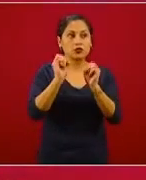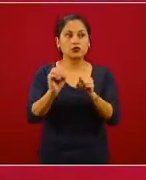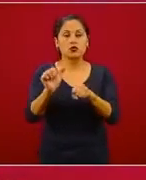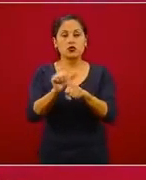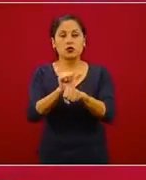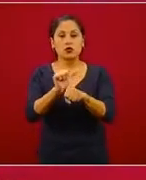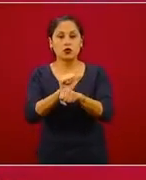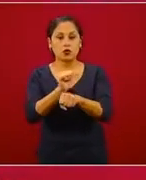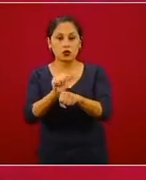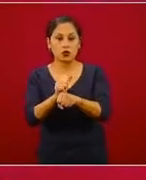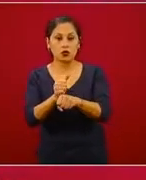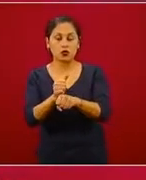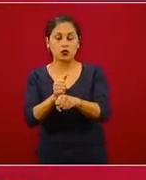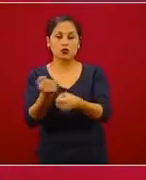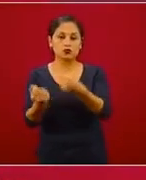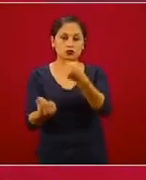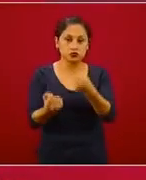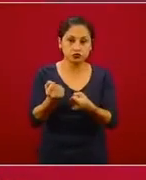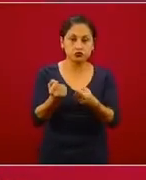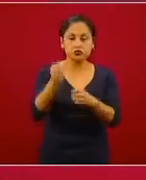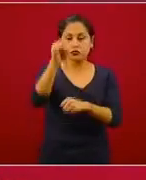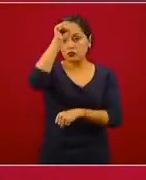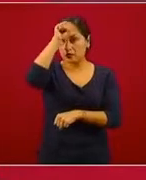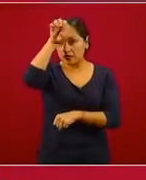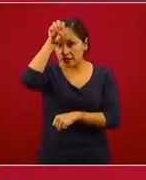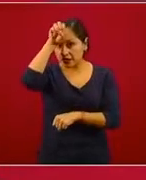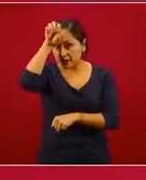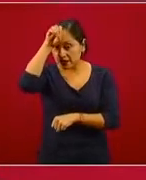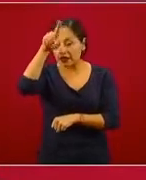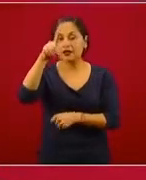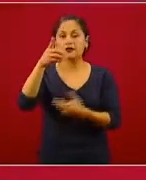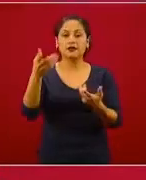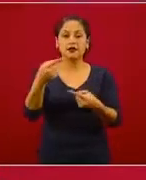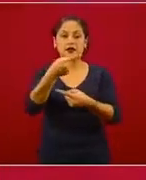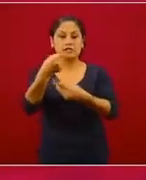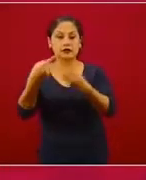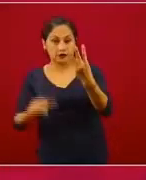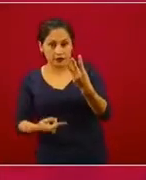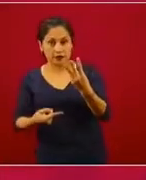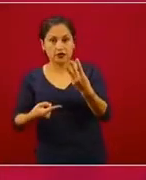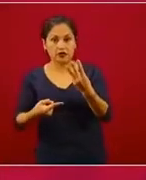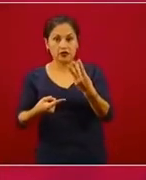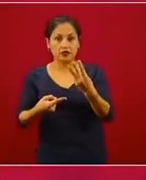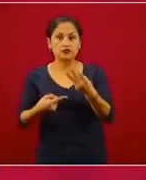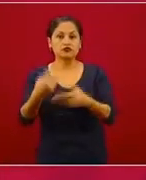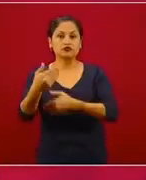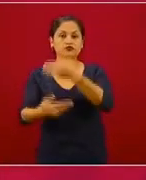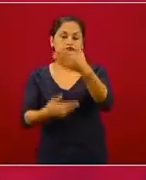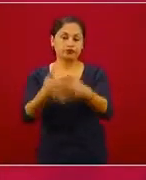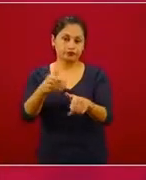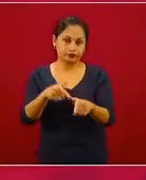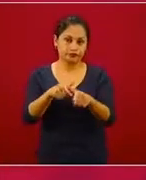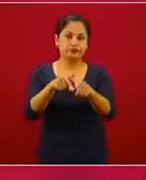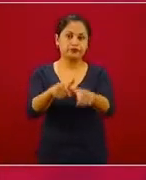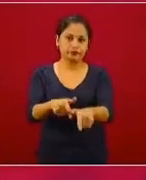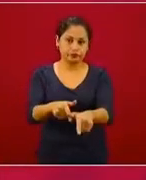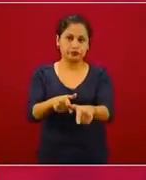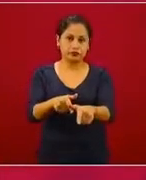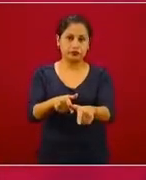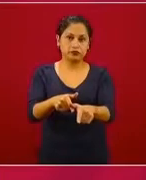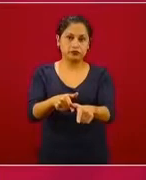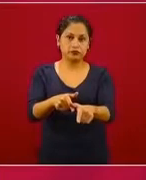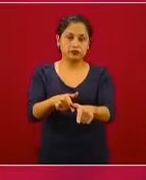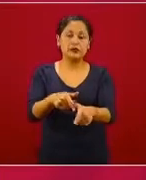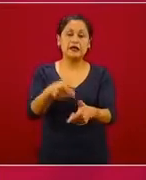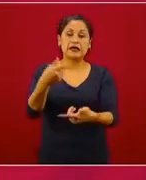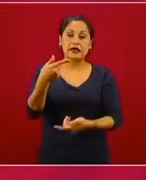example, automobile, furniture, and construction. And we want them to continue with